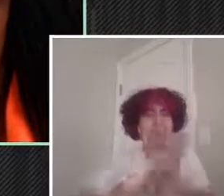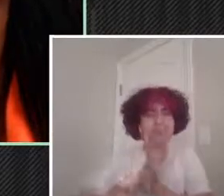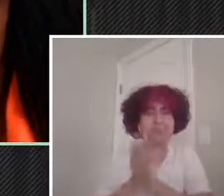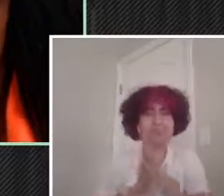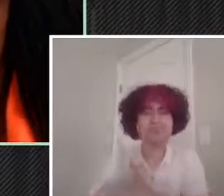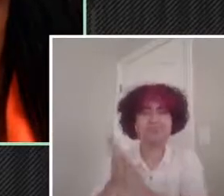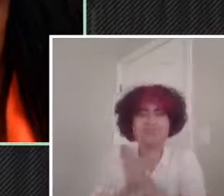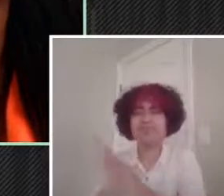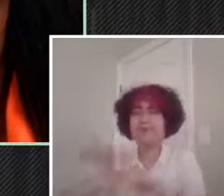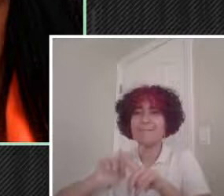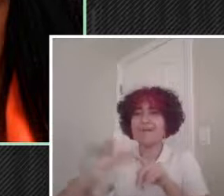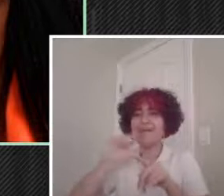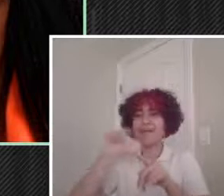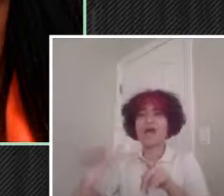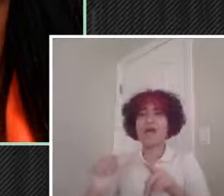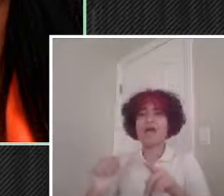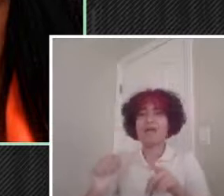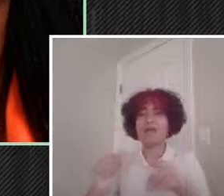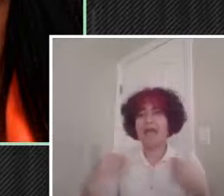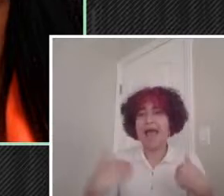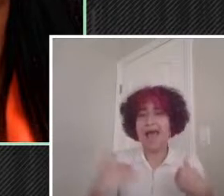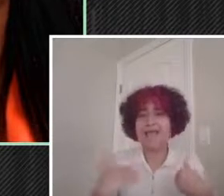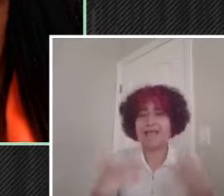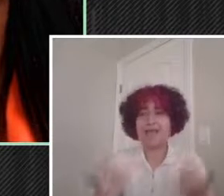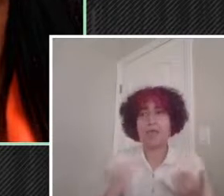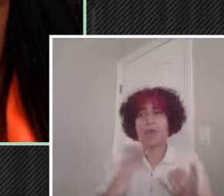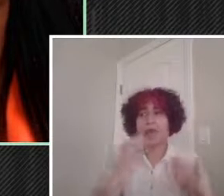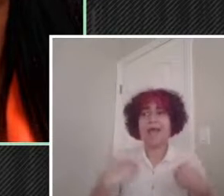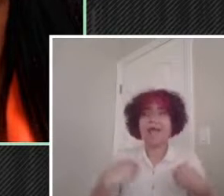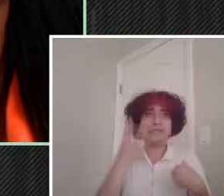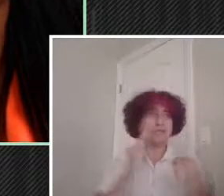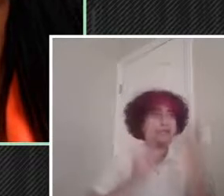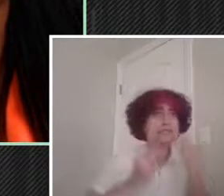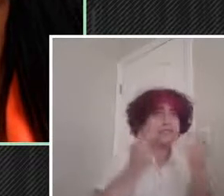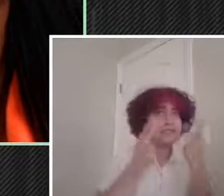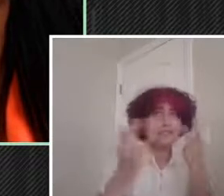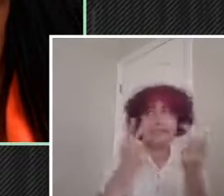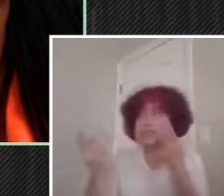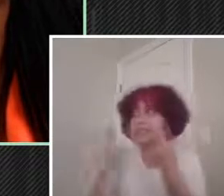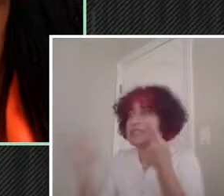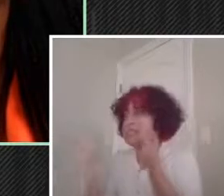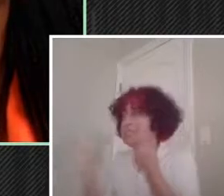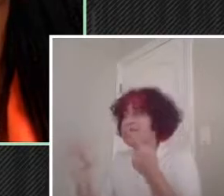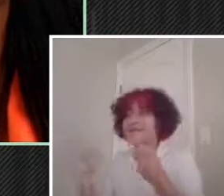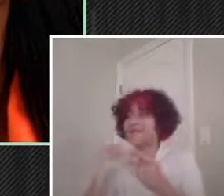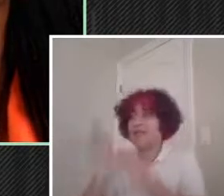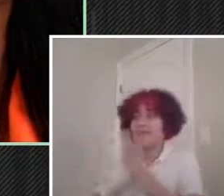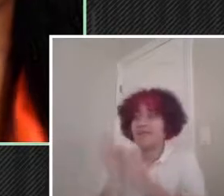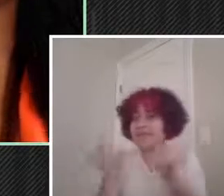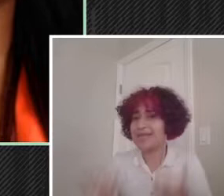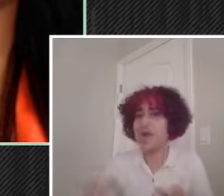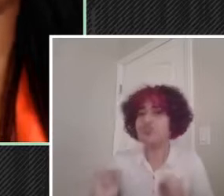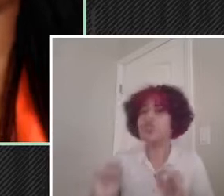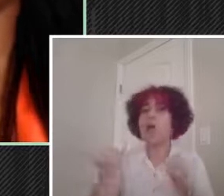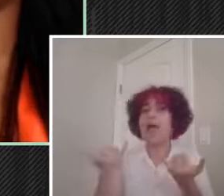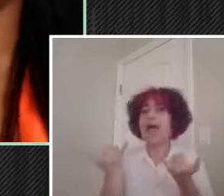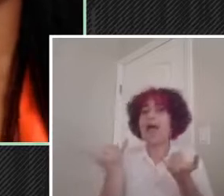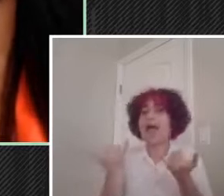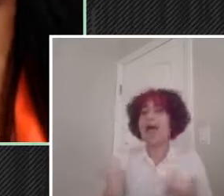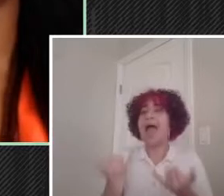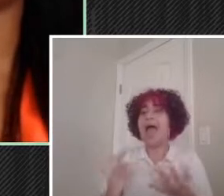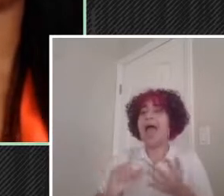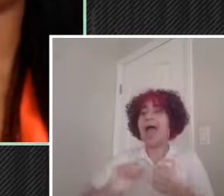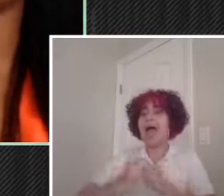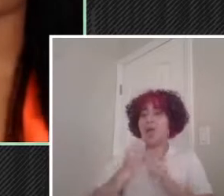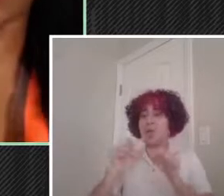and noise to respond to? And how do we add to what's been built thus far? Tanika, I'll ask you first. Yeah, every day, I think